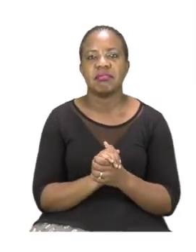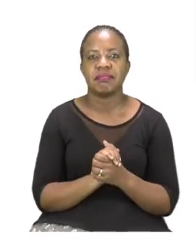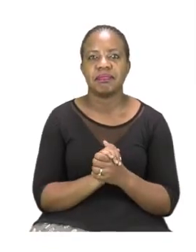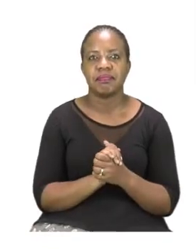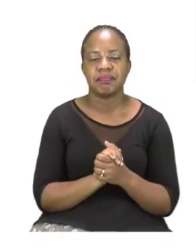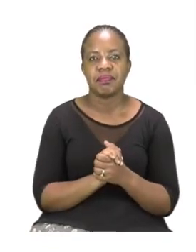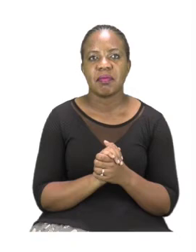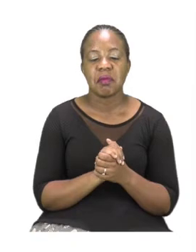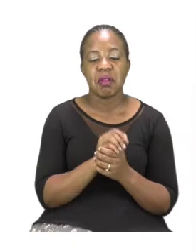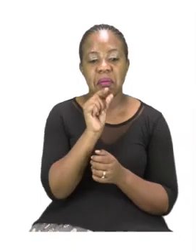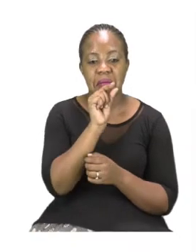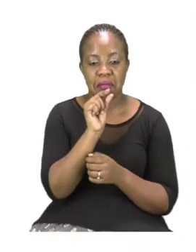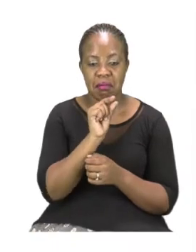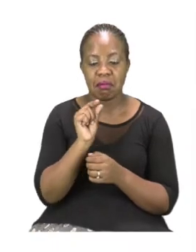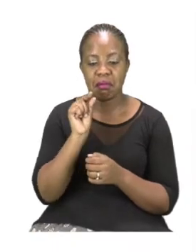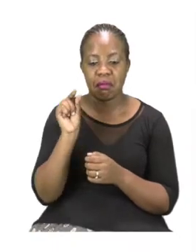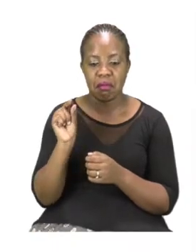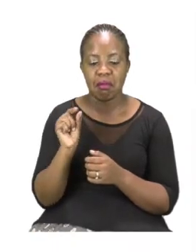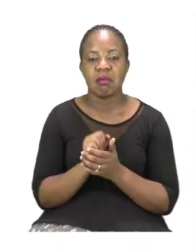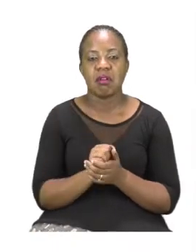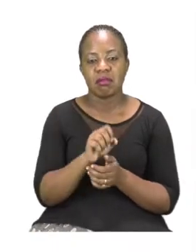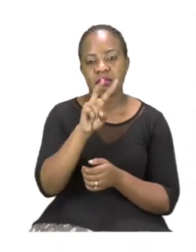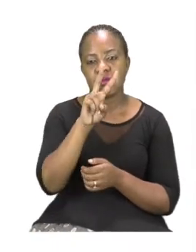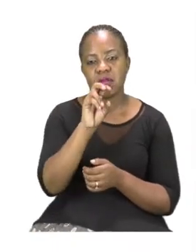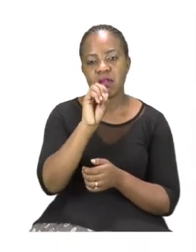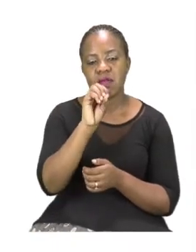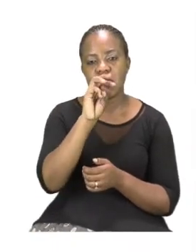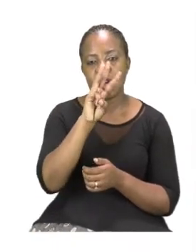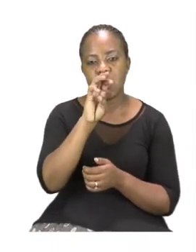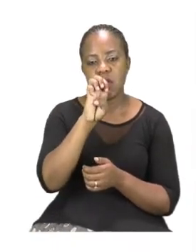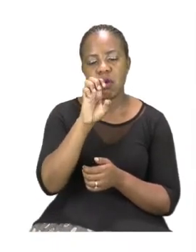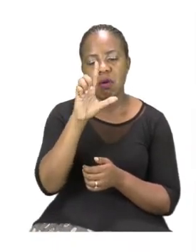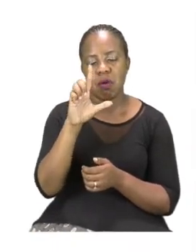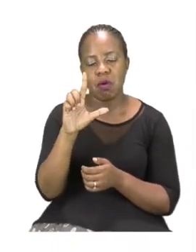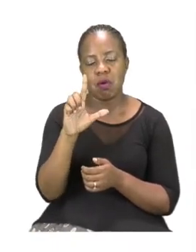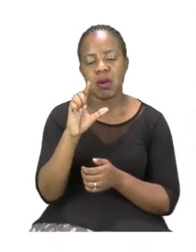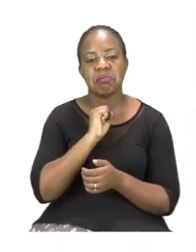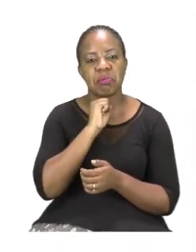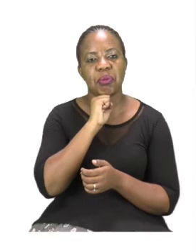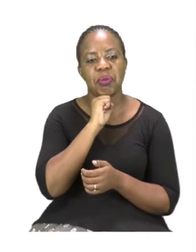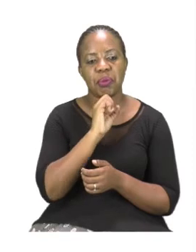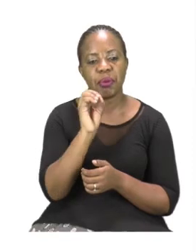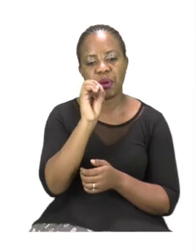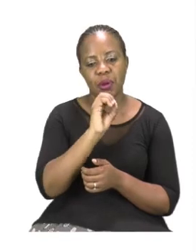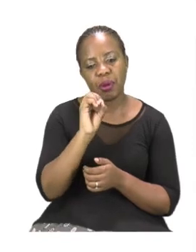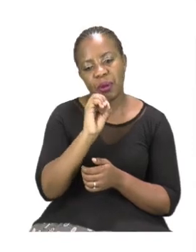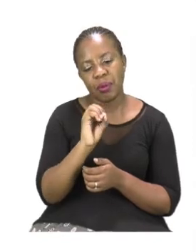vowel sound. Now, the vowel sounds that they need is either E or